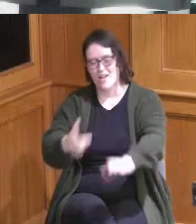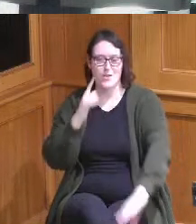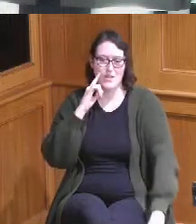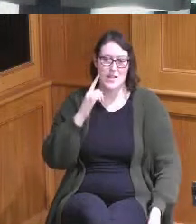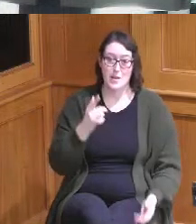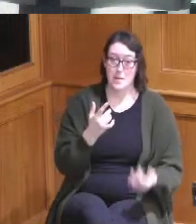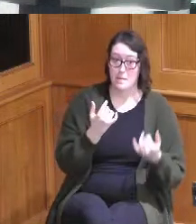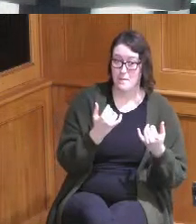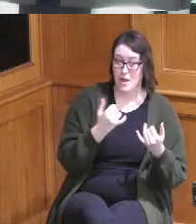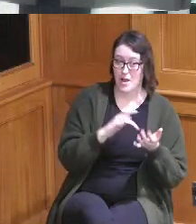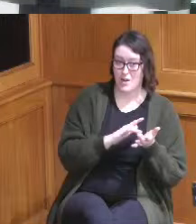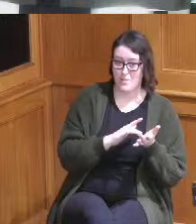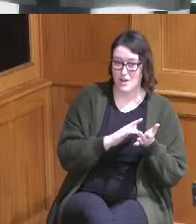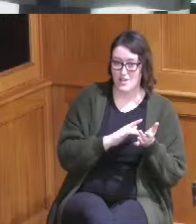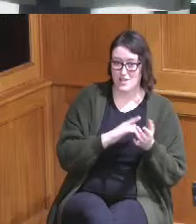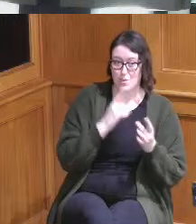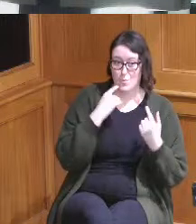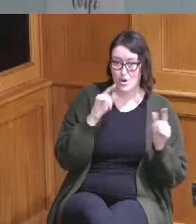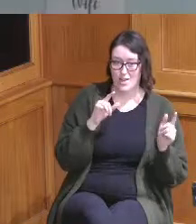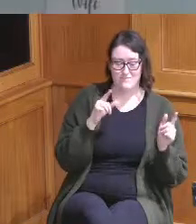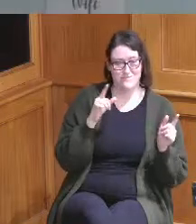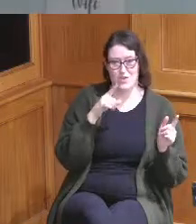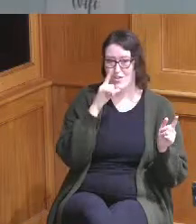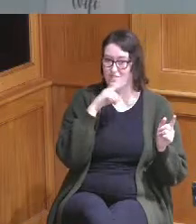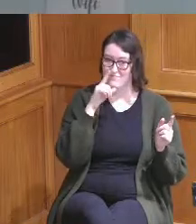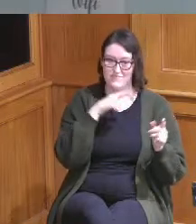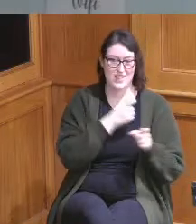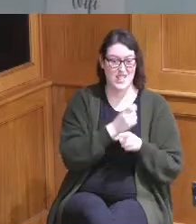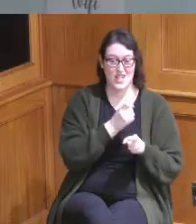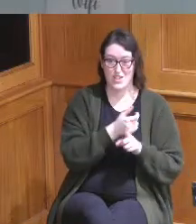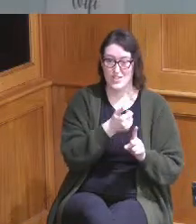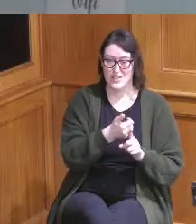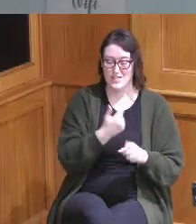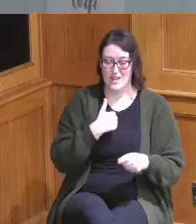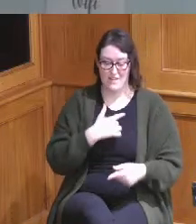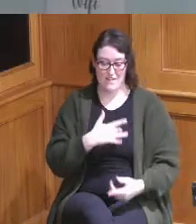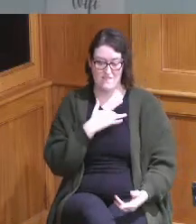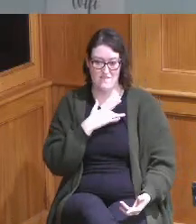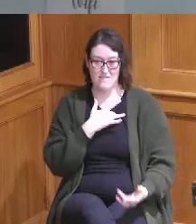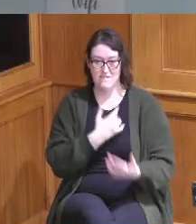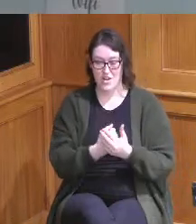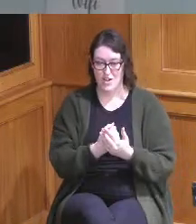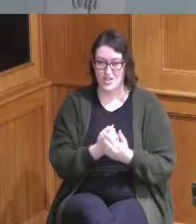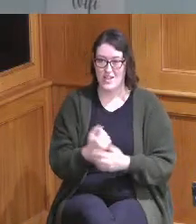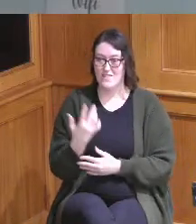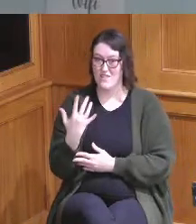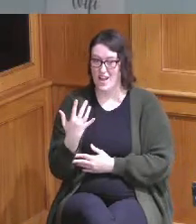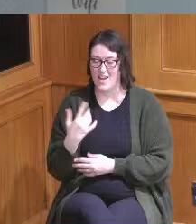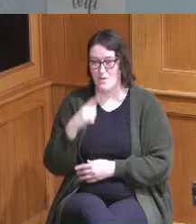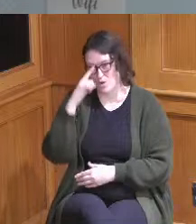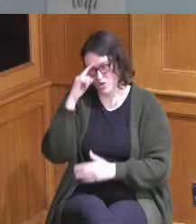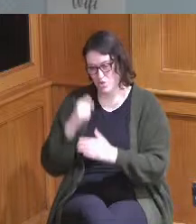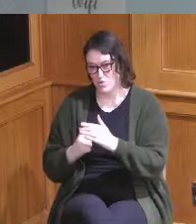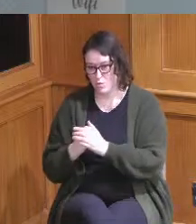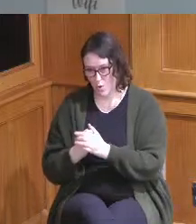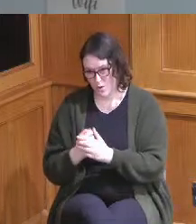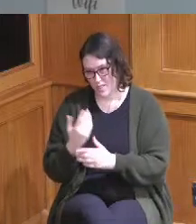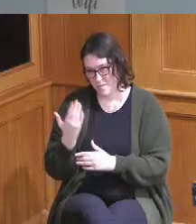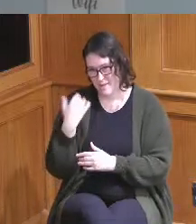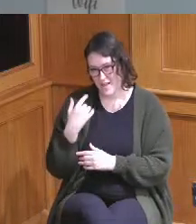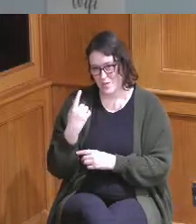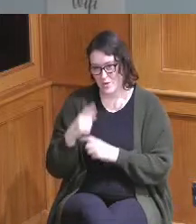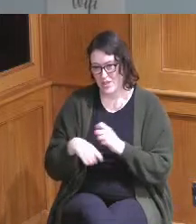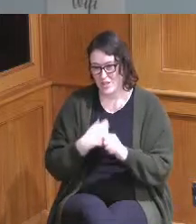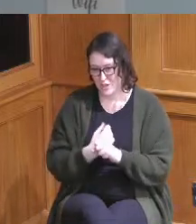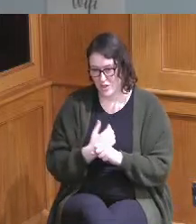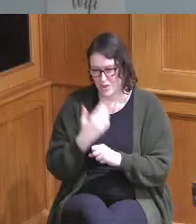working today, you're fooling yourself. I've had 5 heart attacks and a stroke within the last year.